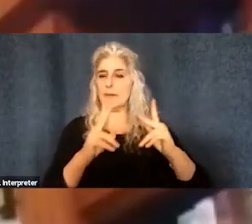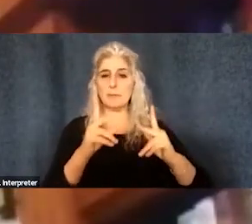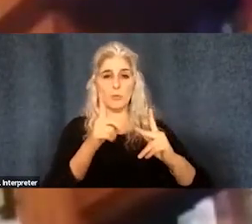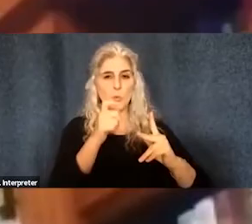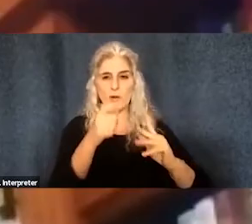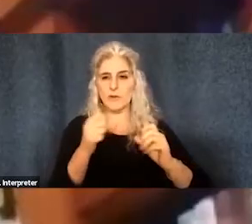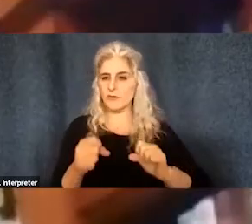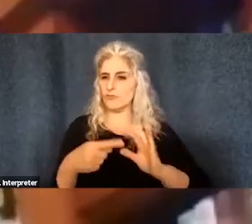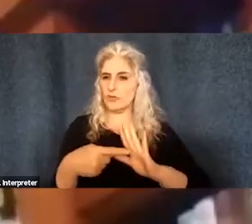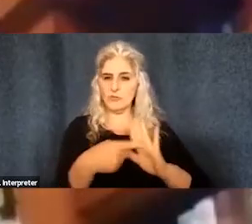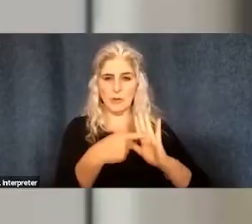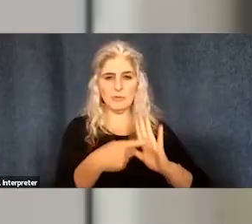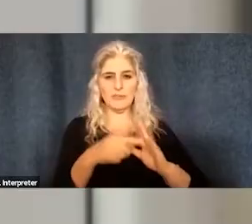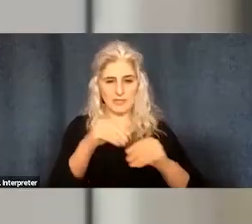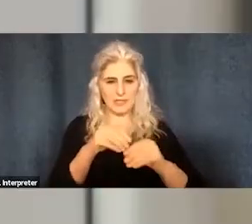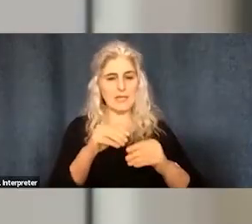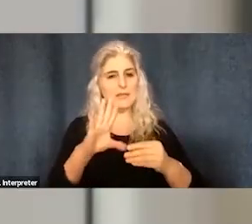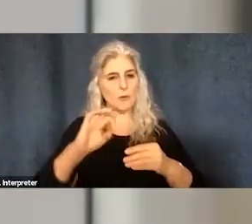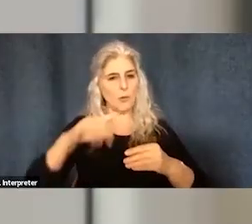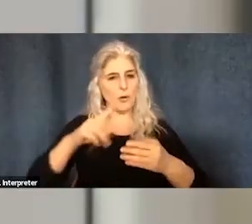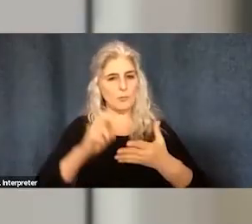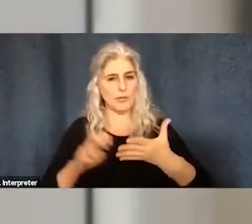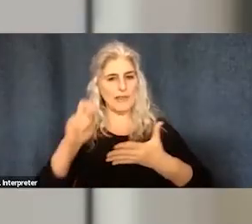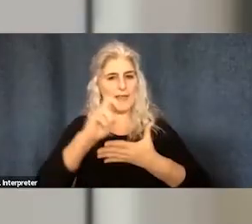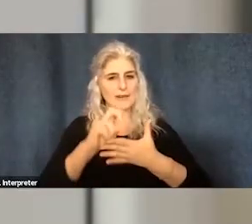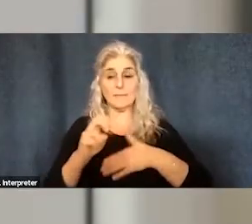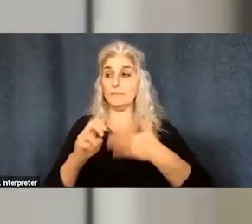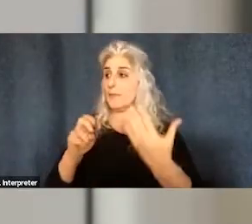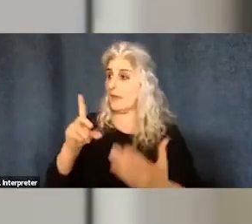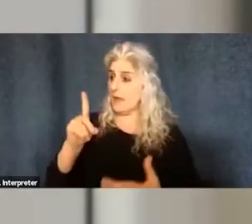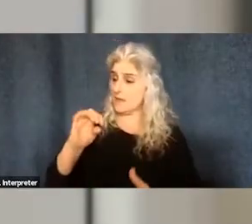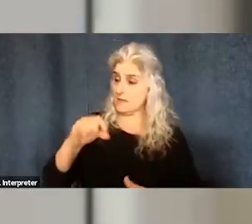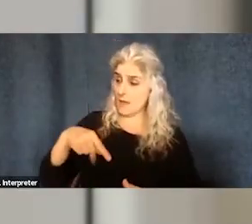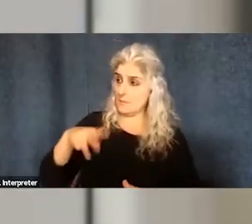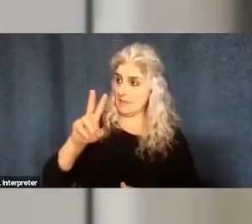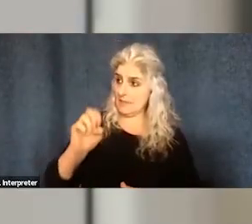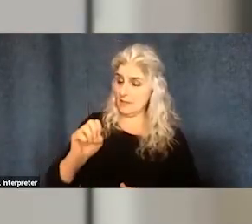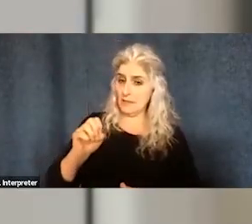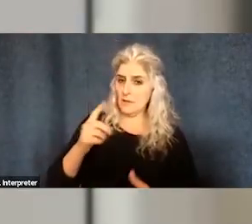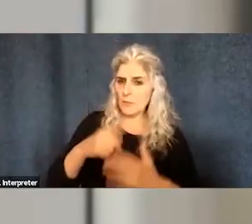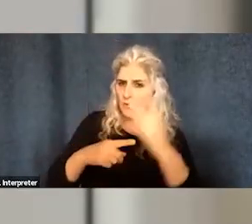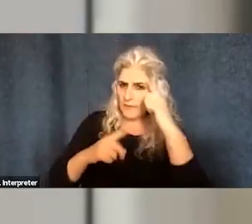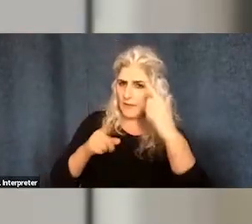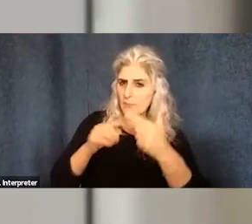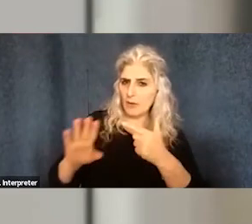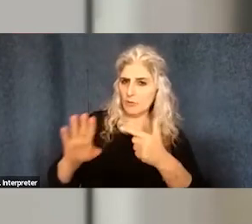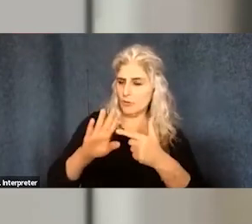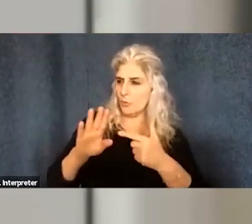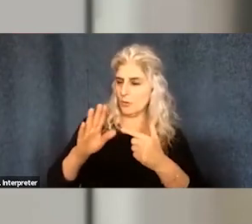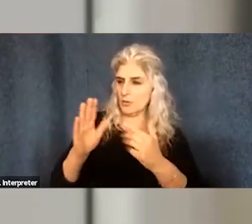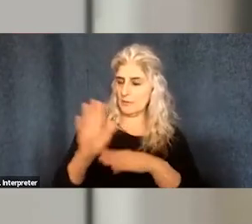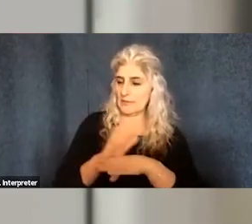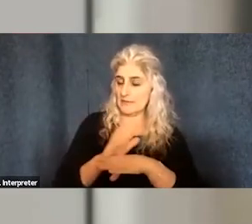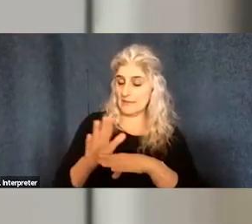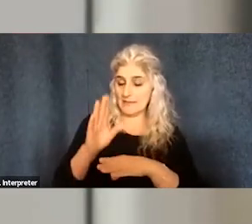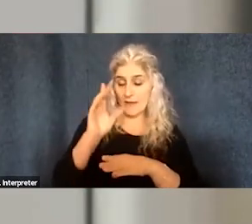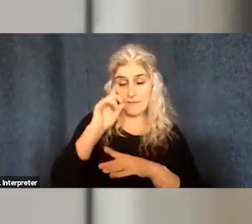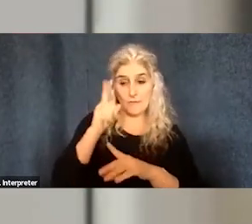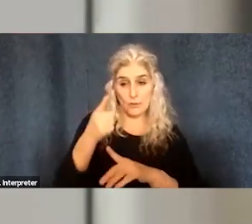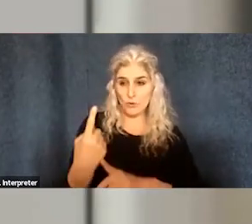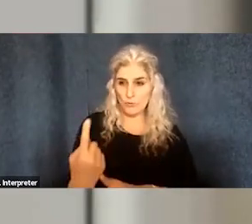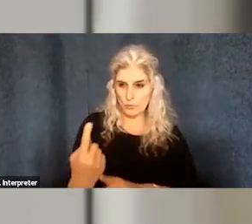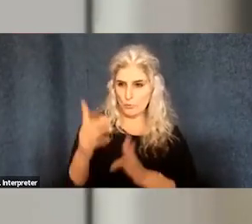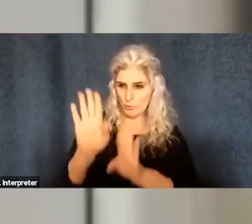ladder. And Dominique, what about you for your business? Do you think there's more that, you personally and then your